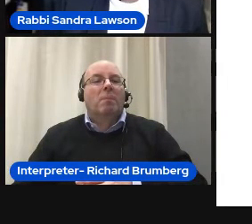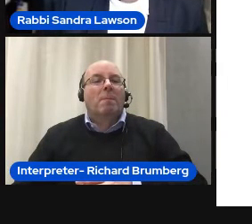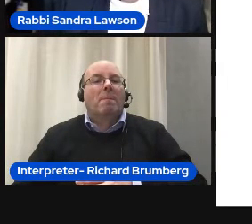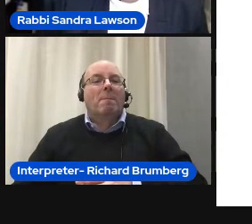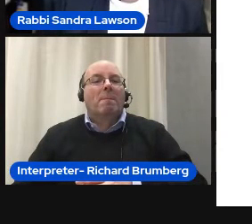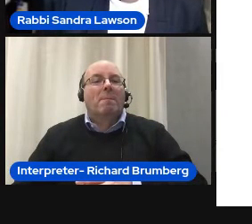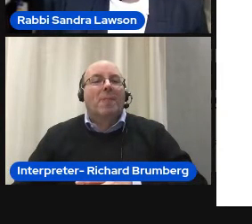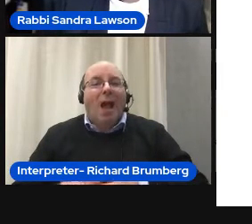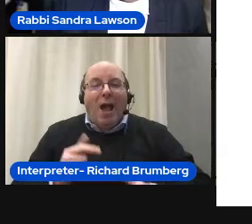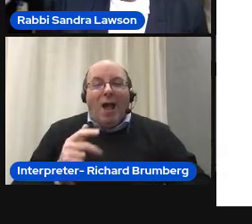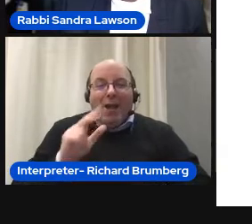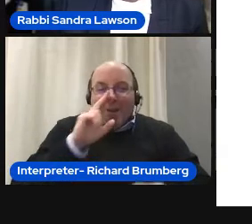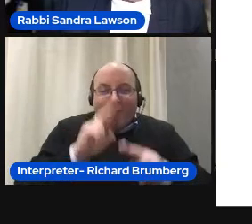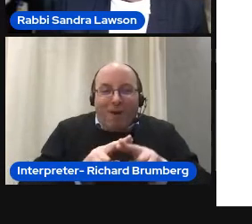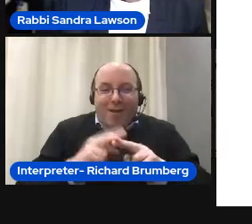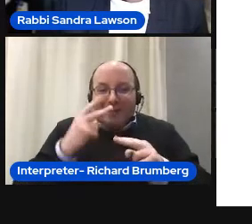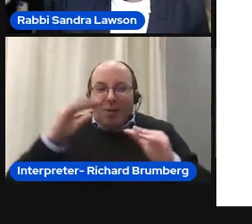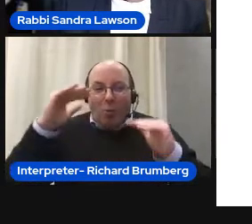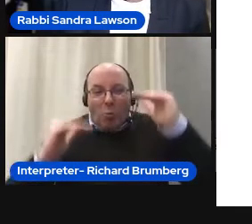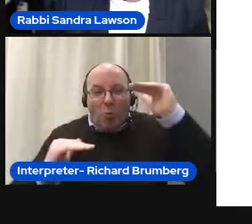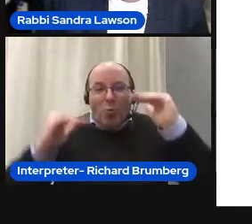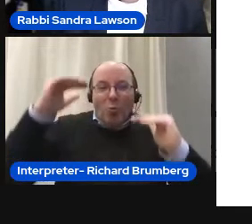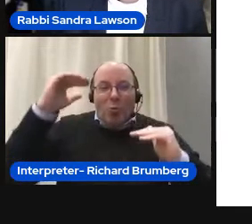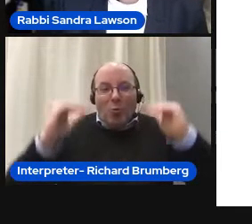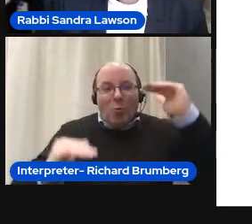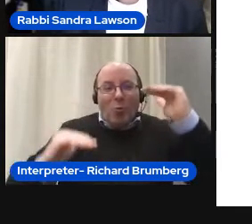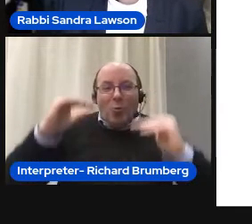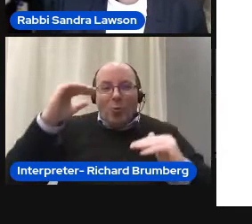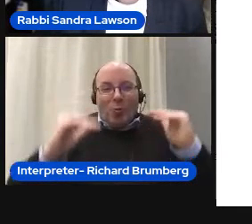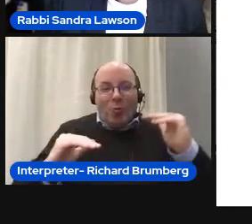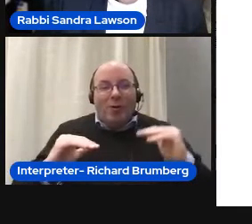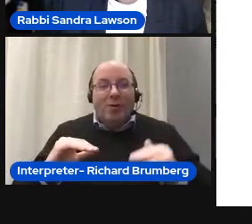It's fun watching you go up and down. Yes, Josh. Oh, no.